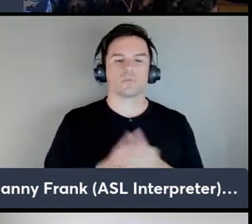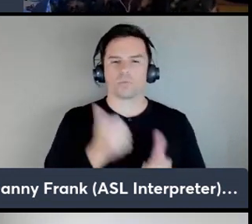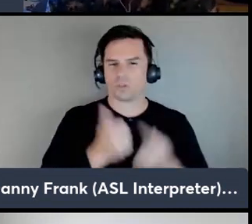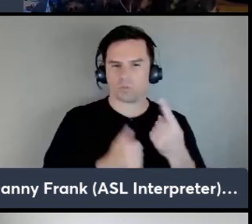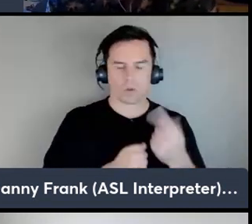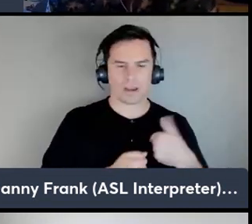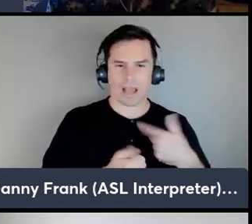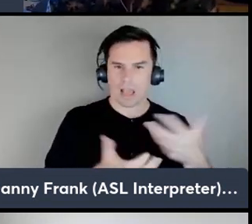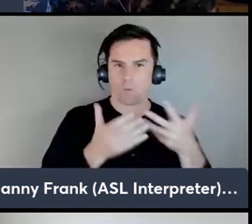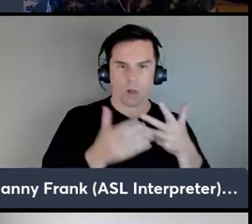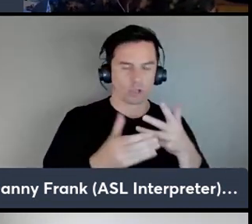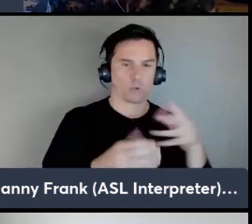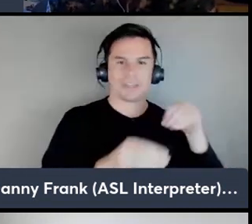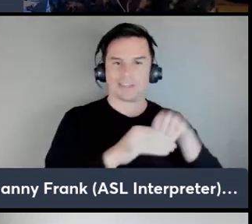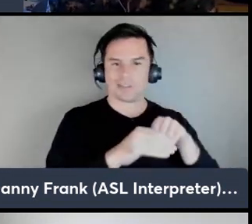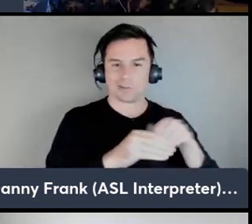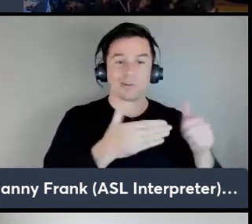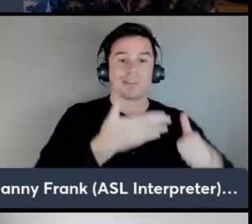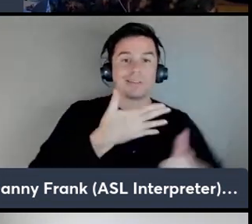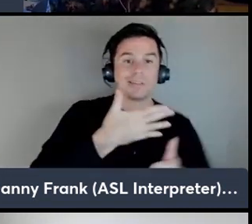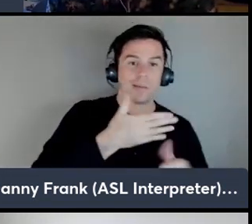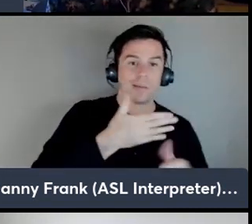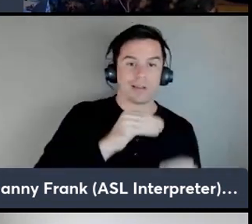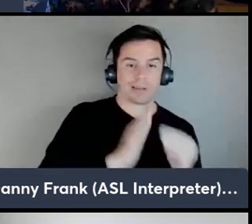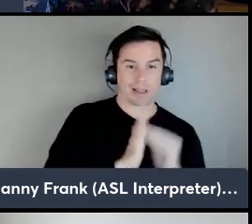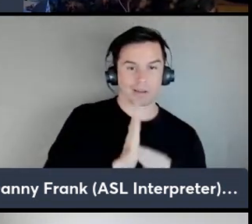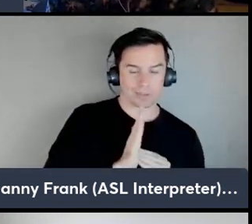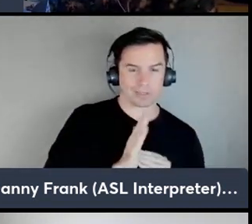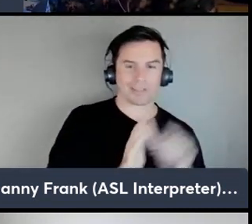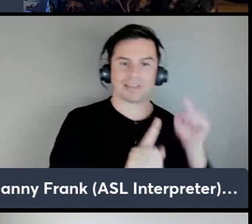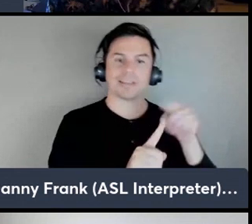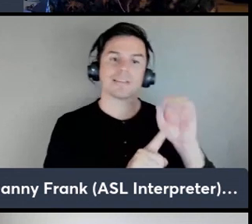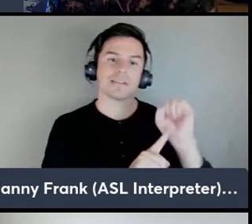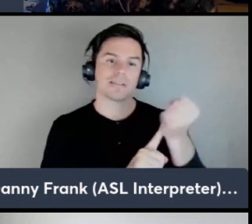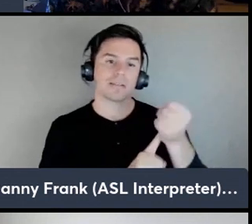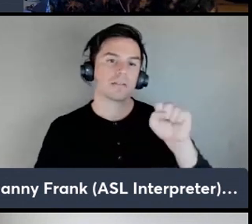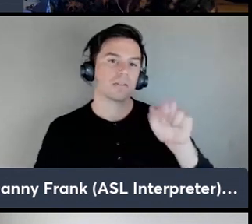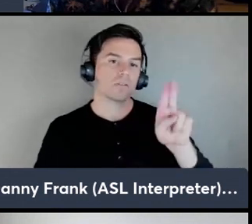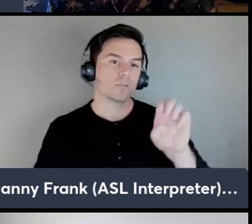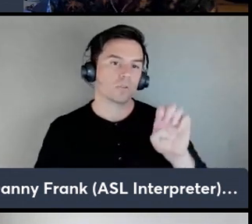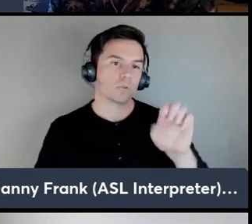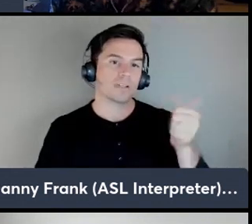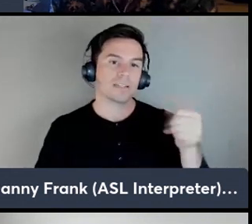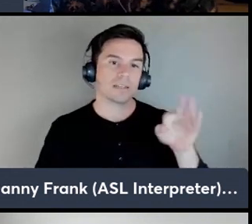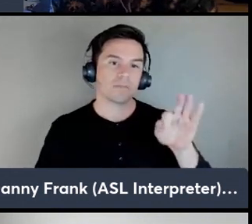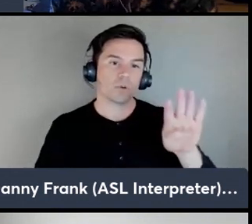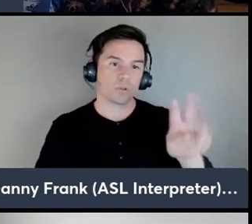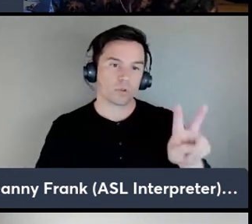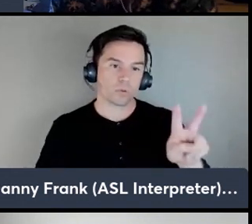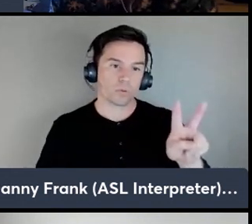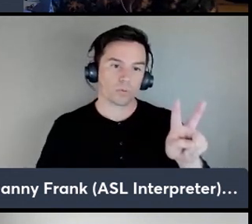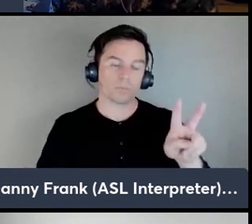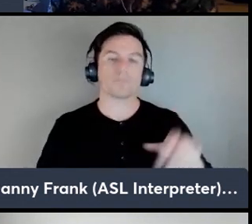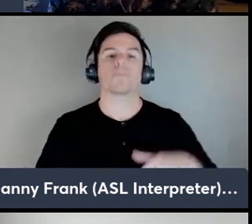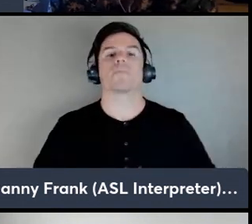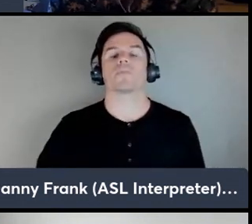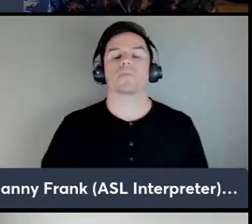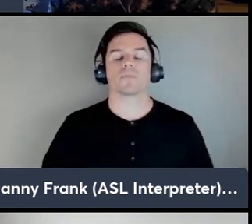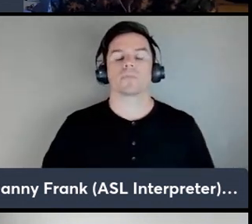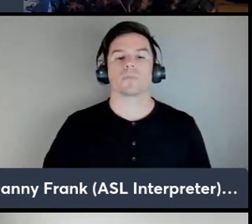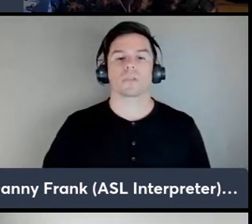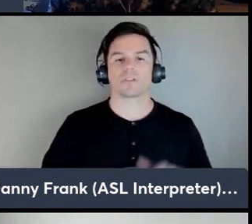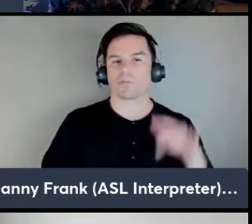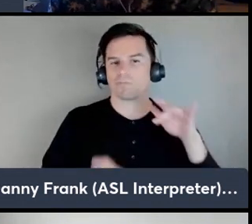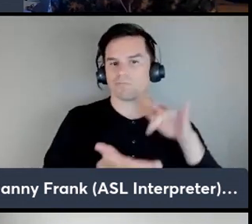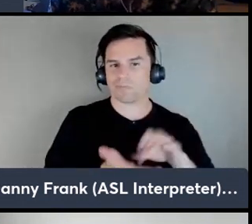Sue 1942. And I'm going to set a new sub-document into it. So let's go ahead and press enter. And you can